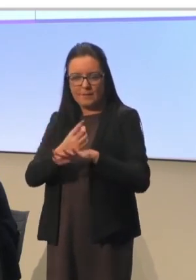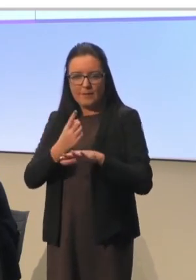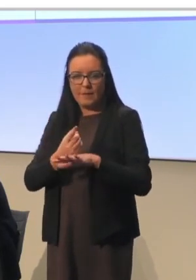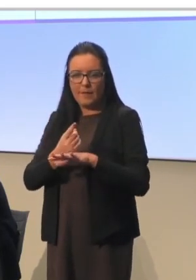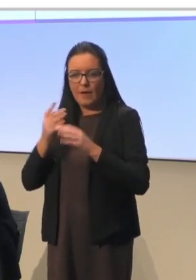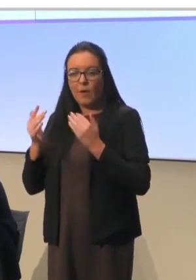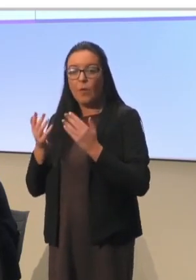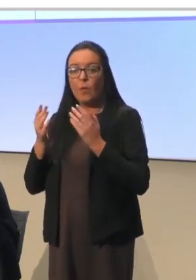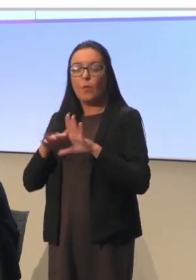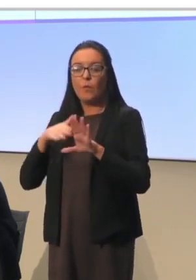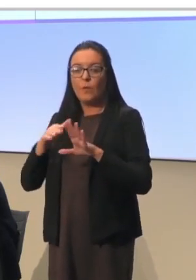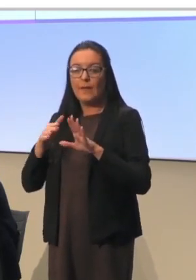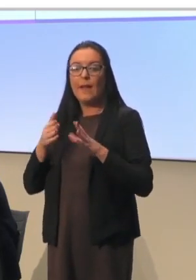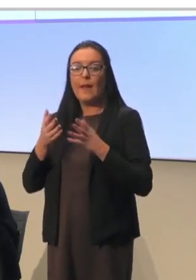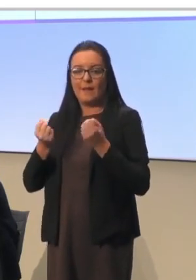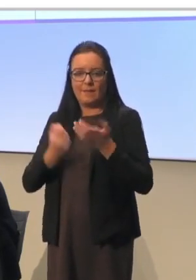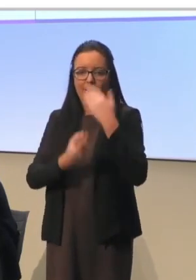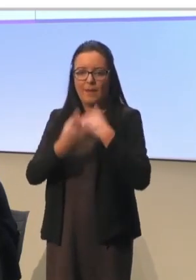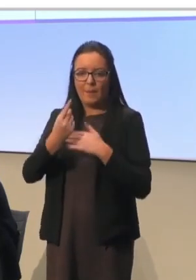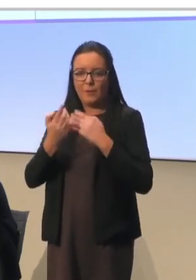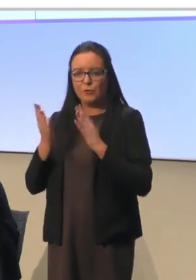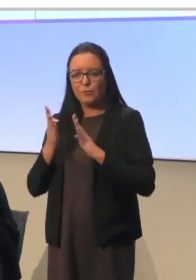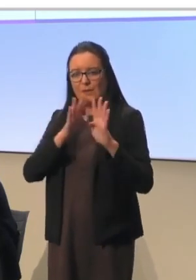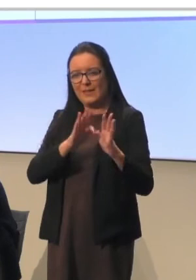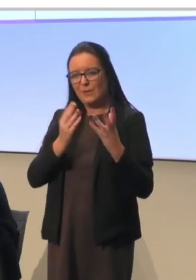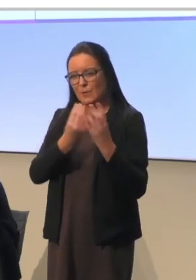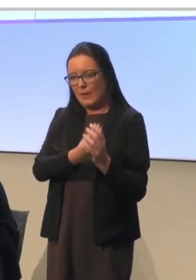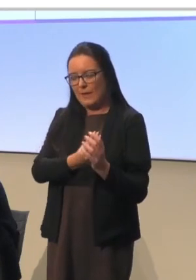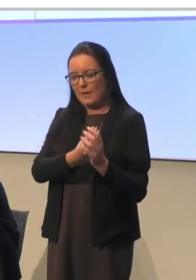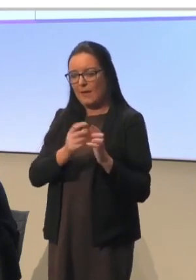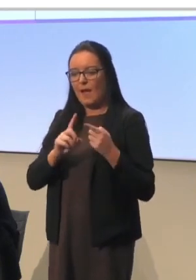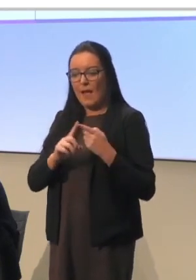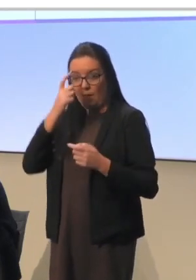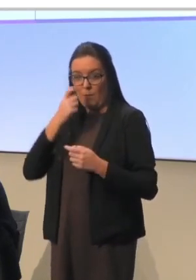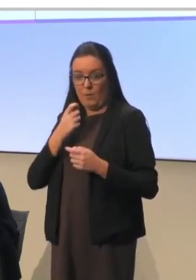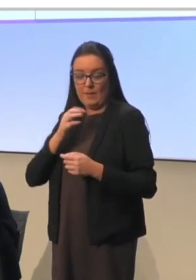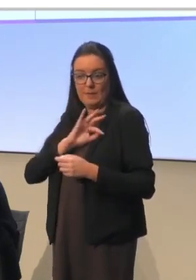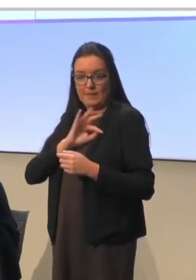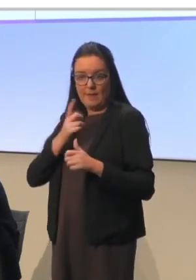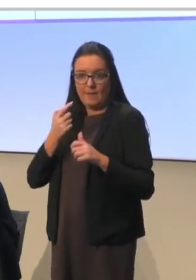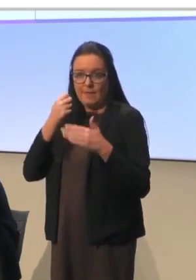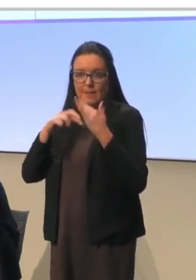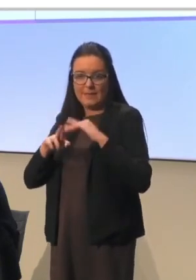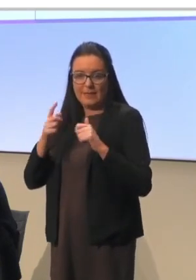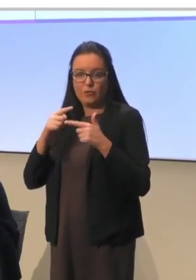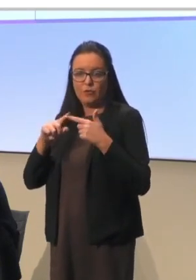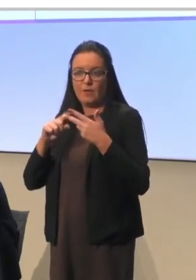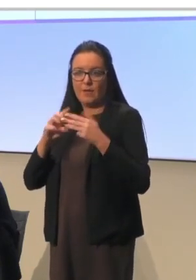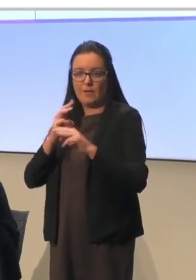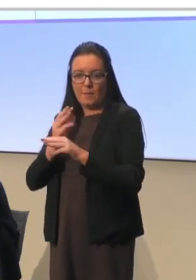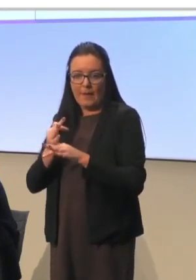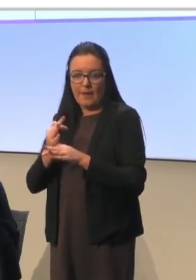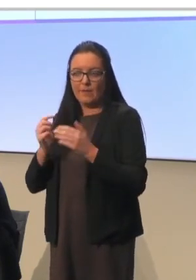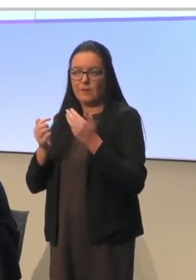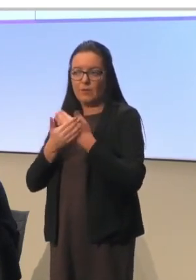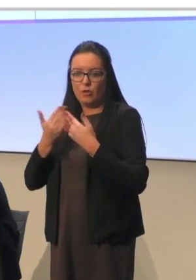that opportunity. I would like if some of the profiling was done with myself, so that's the teacher, the parent, the young person, and a